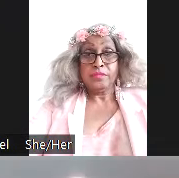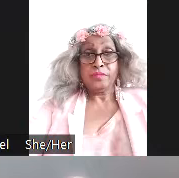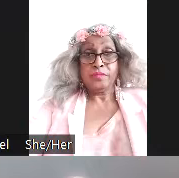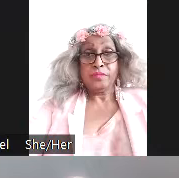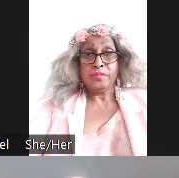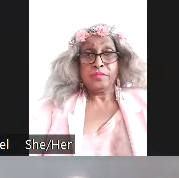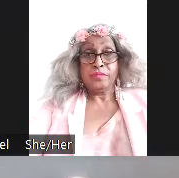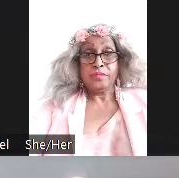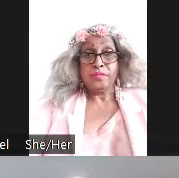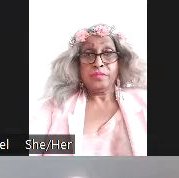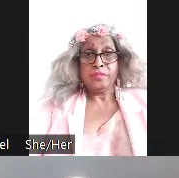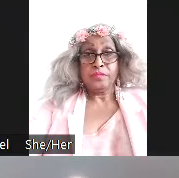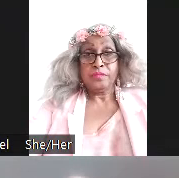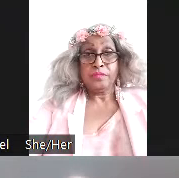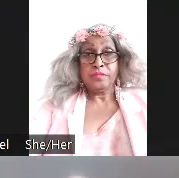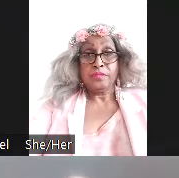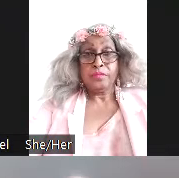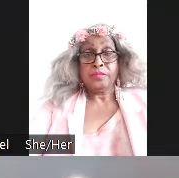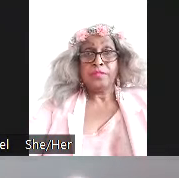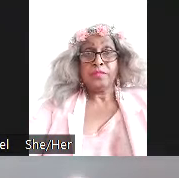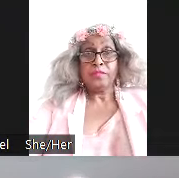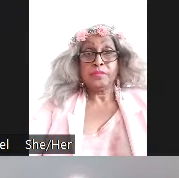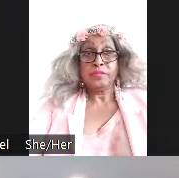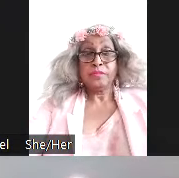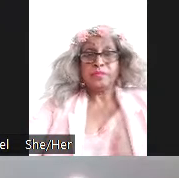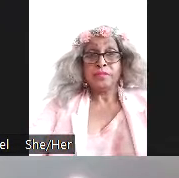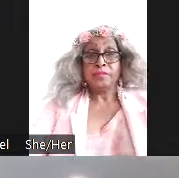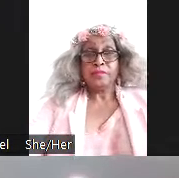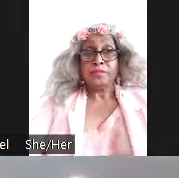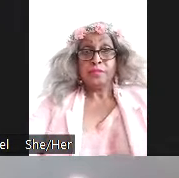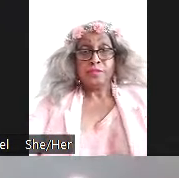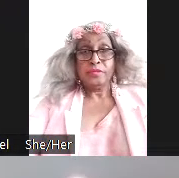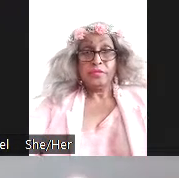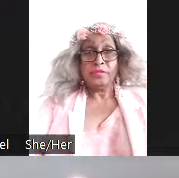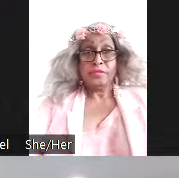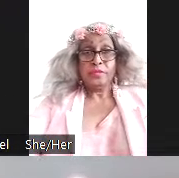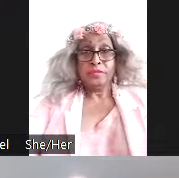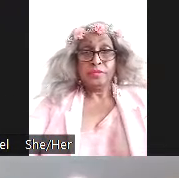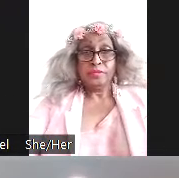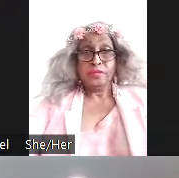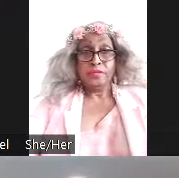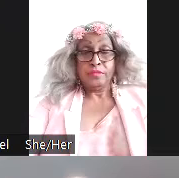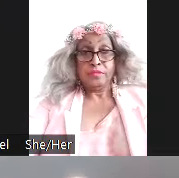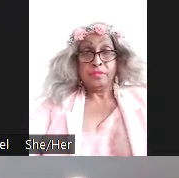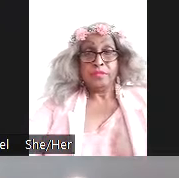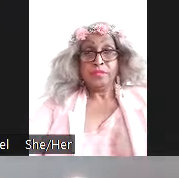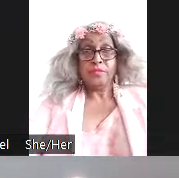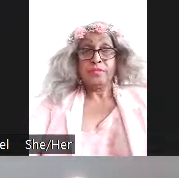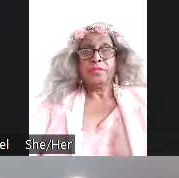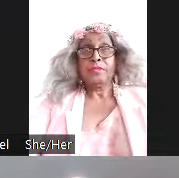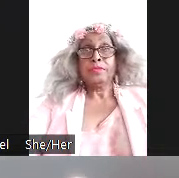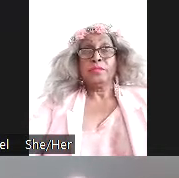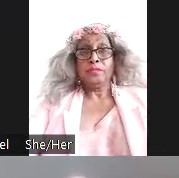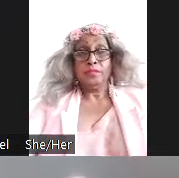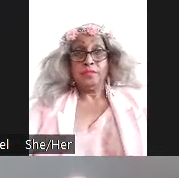this land throughout the ages. We seek a new relationship with the original peoples of this land, one that